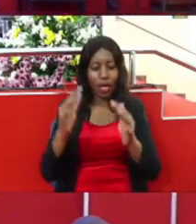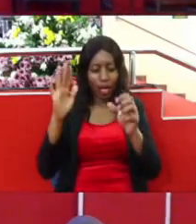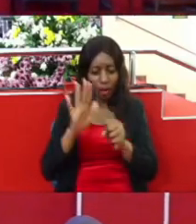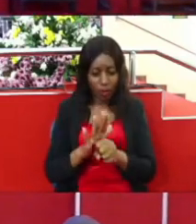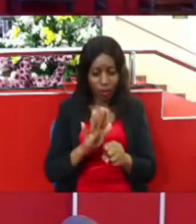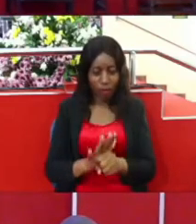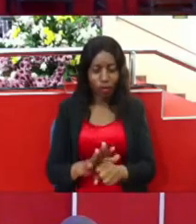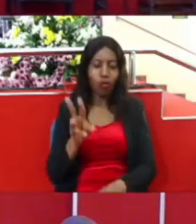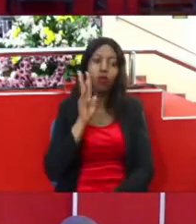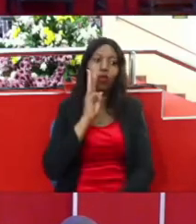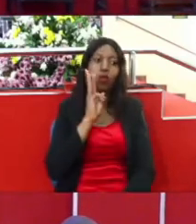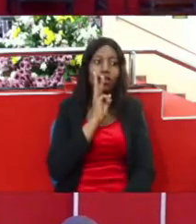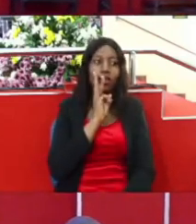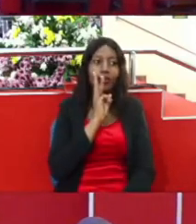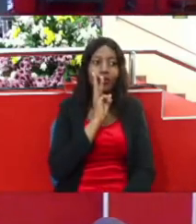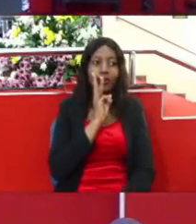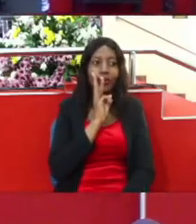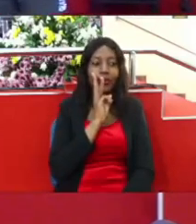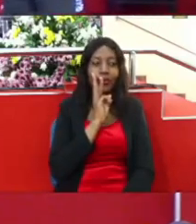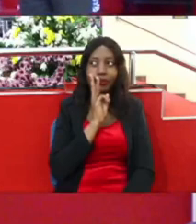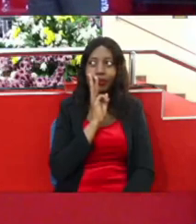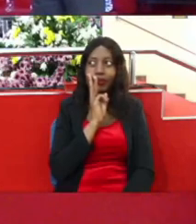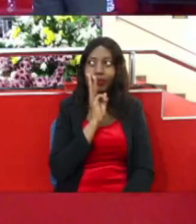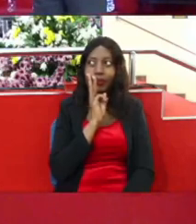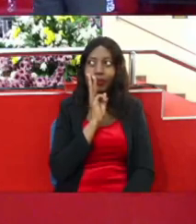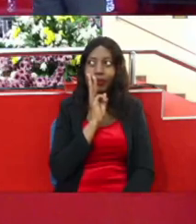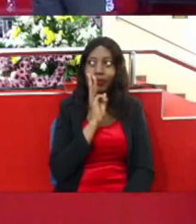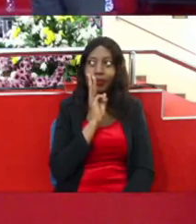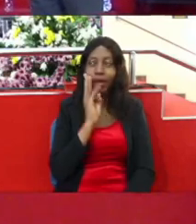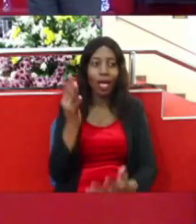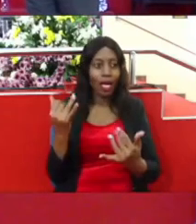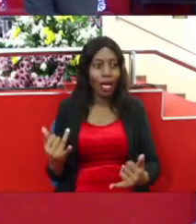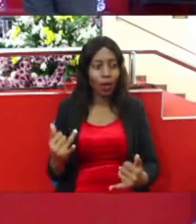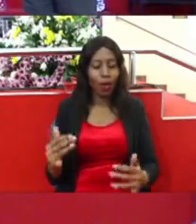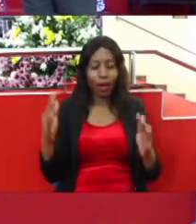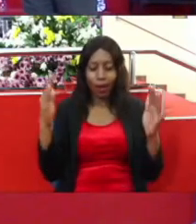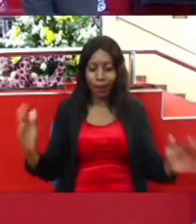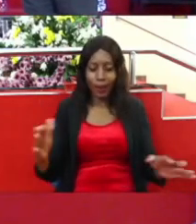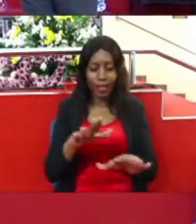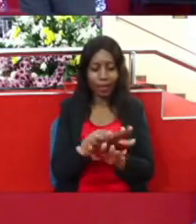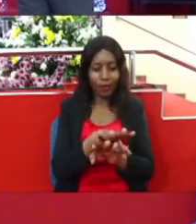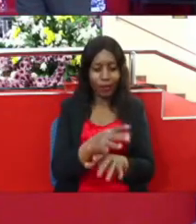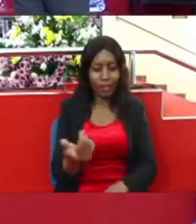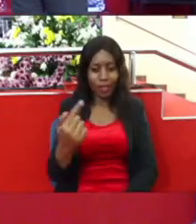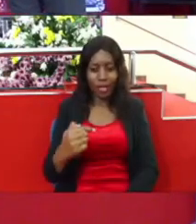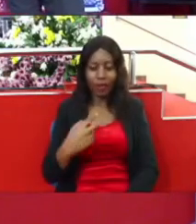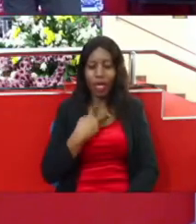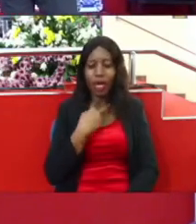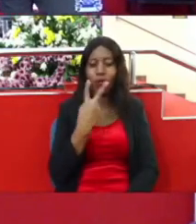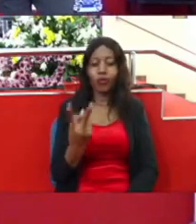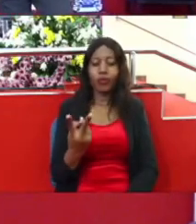maji mengi tu. So this big whale comes and then vomits Jonah. Na hivyo